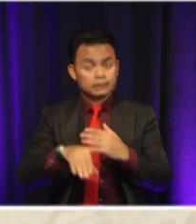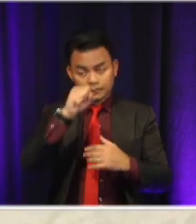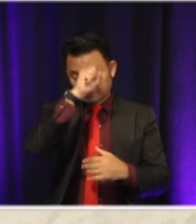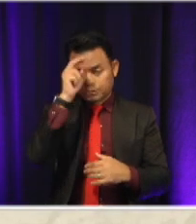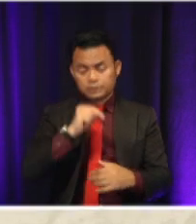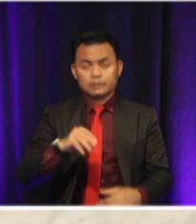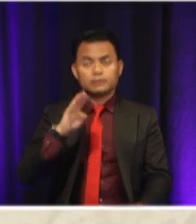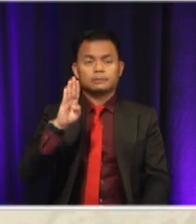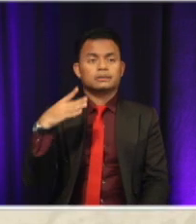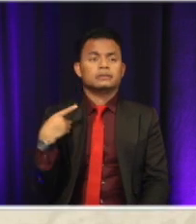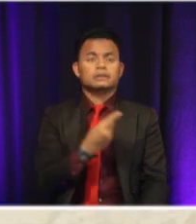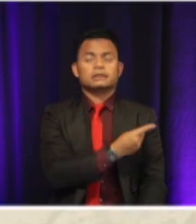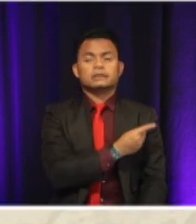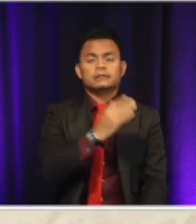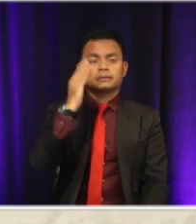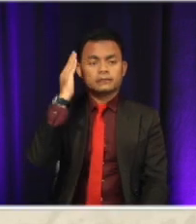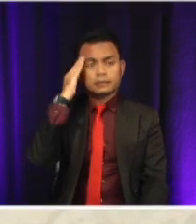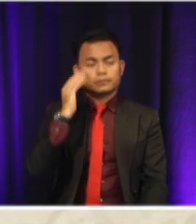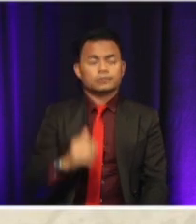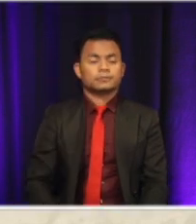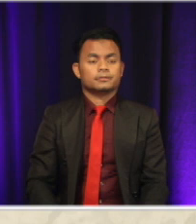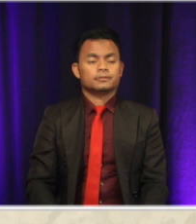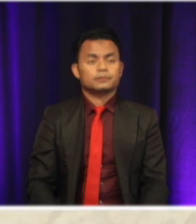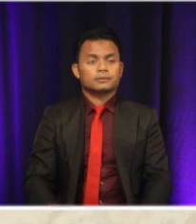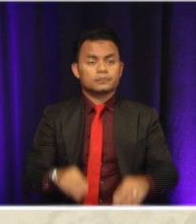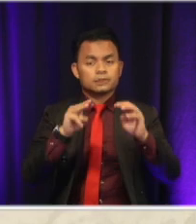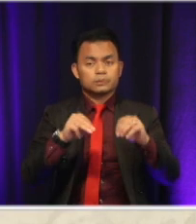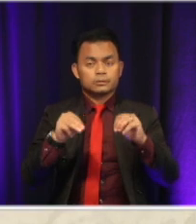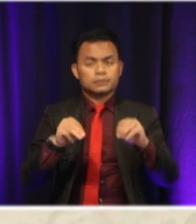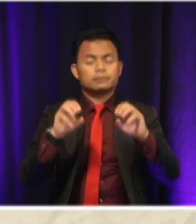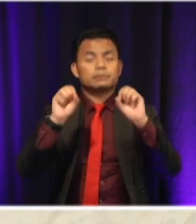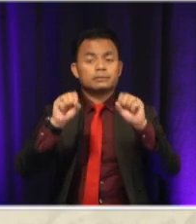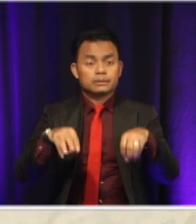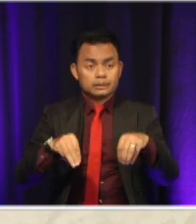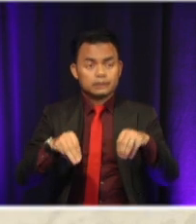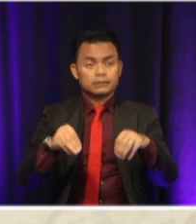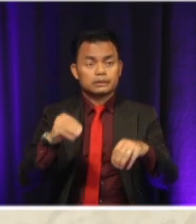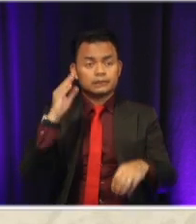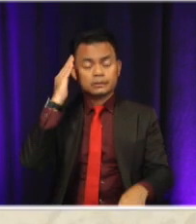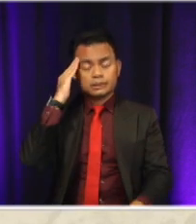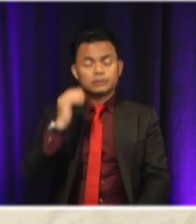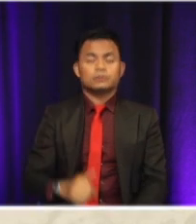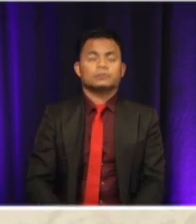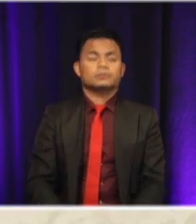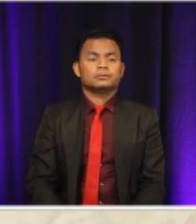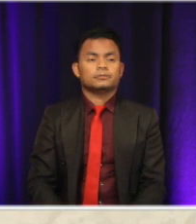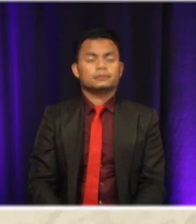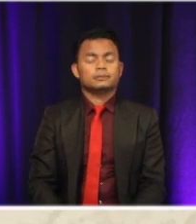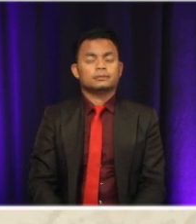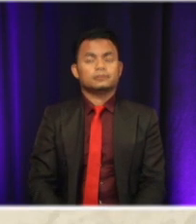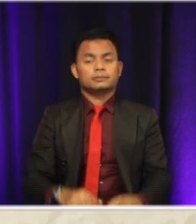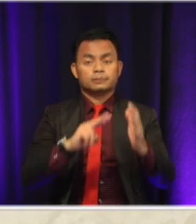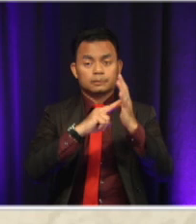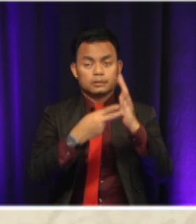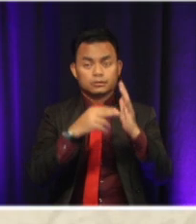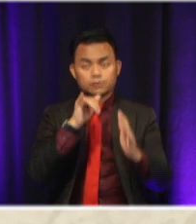for 20 marks, candidates should know the drama in and out, meaning you